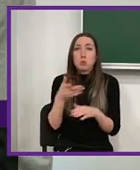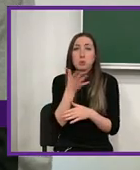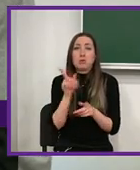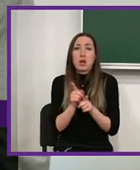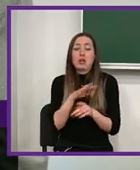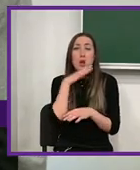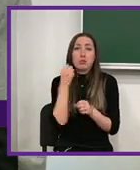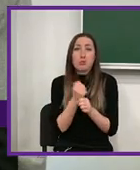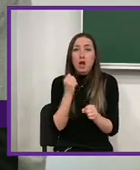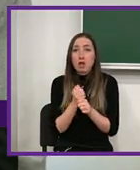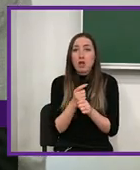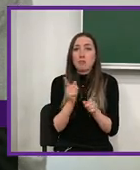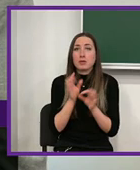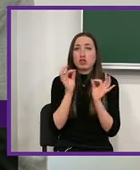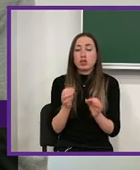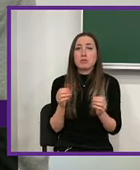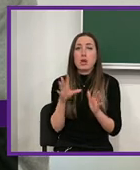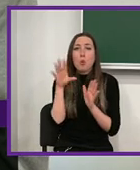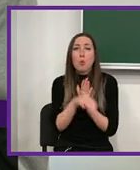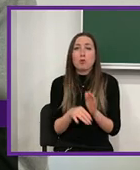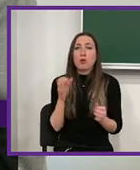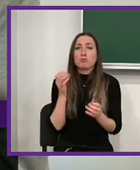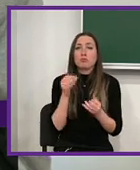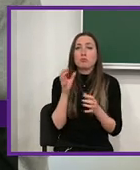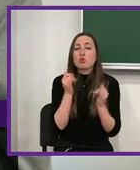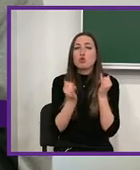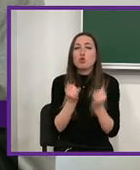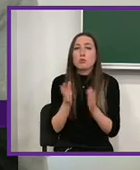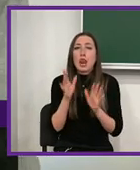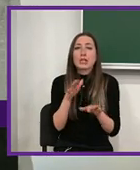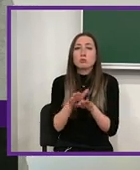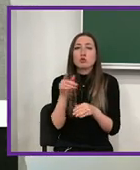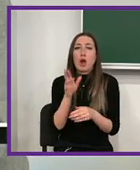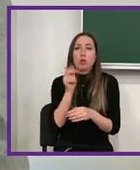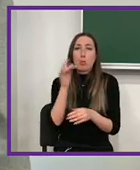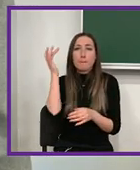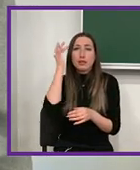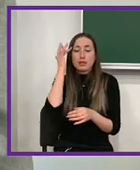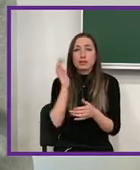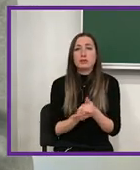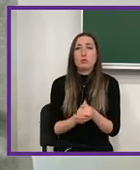at working with the United Nations Guiding Principles. Are you concerned that your competitors are not